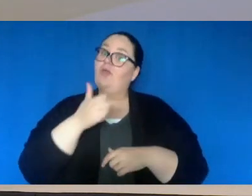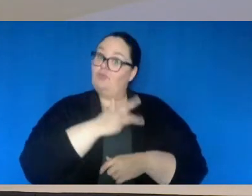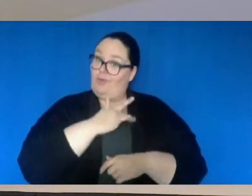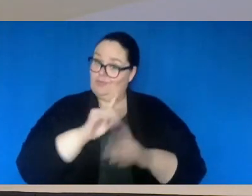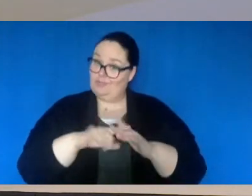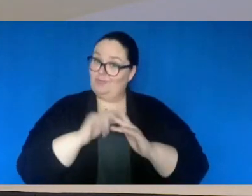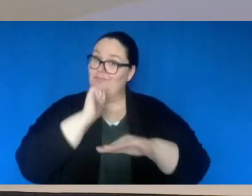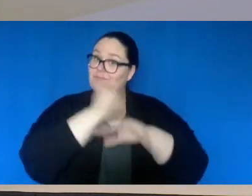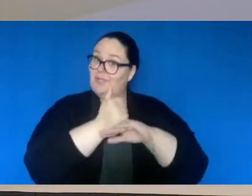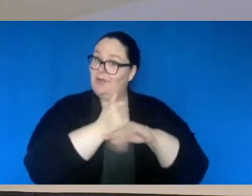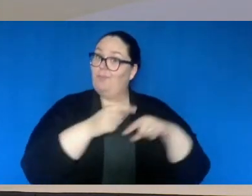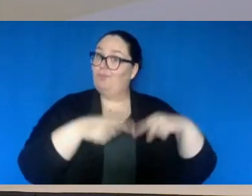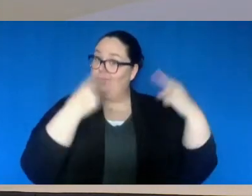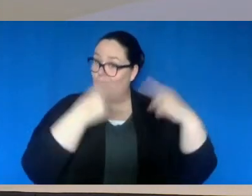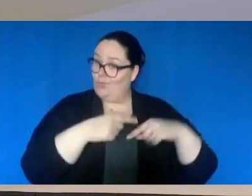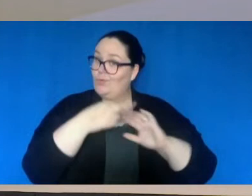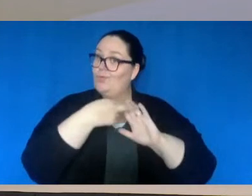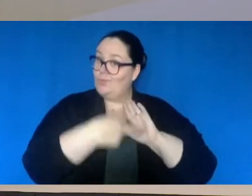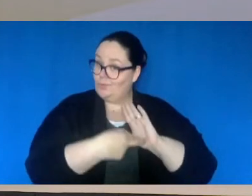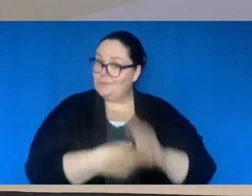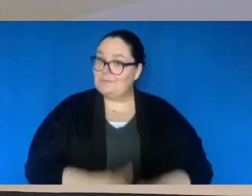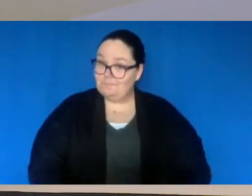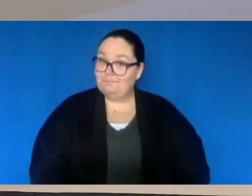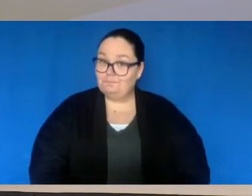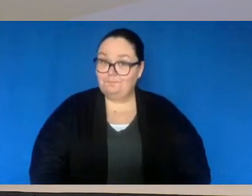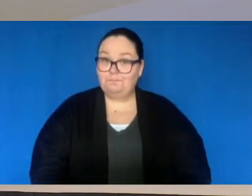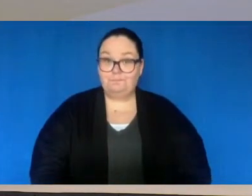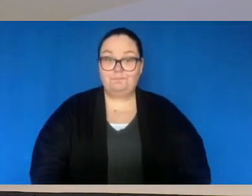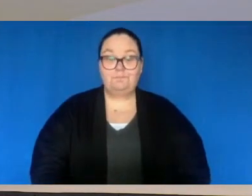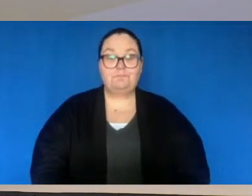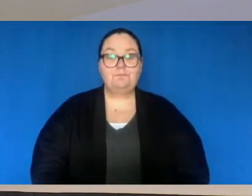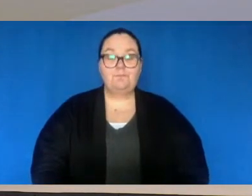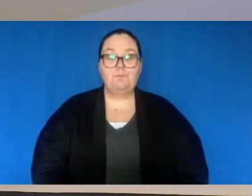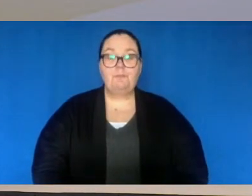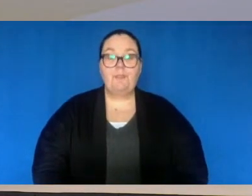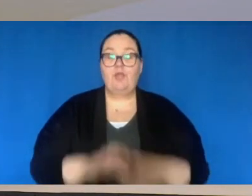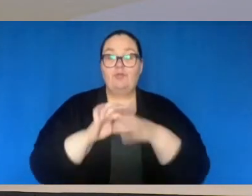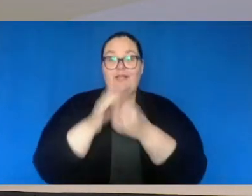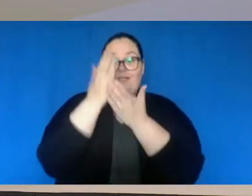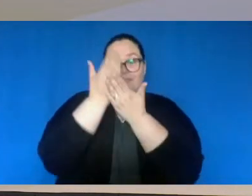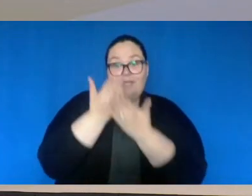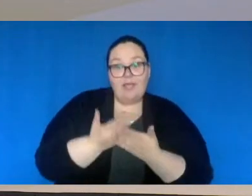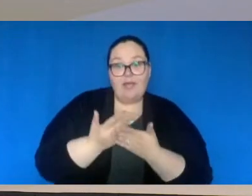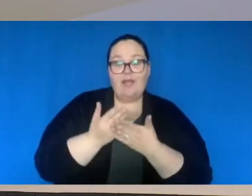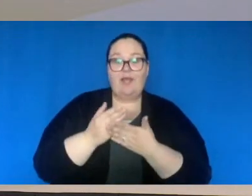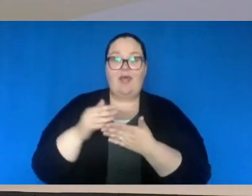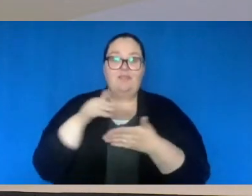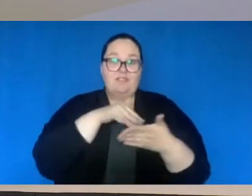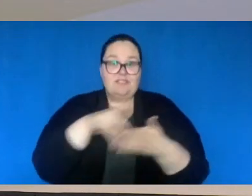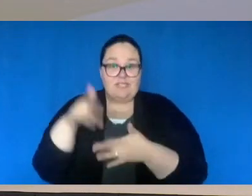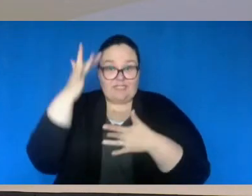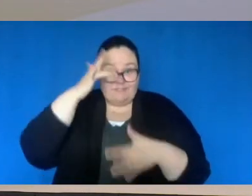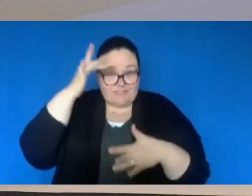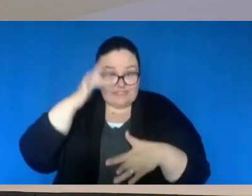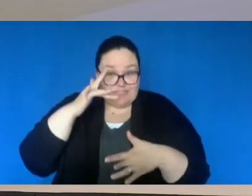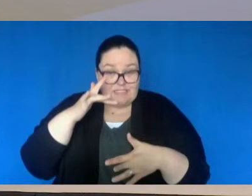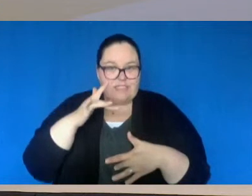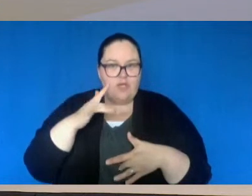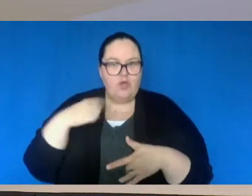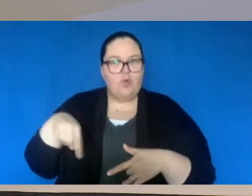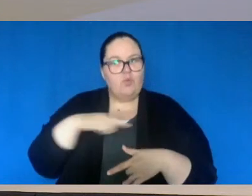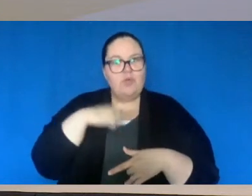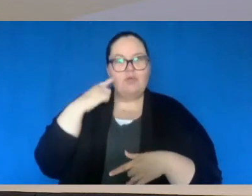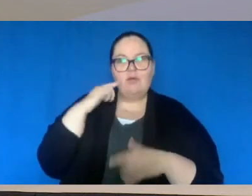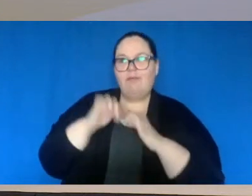place. Based on the data and epidemiology of COVID-19 in Canada, we were challenged to consider how we could strengthen